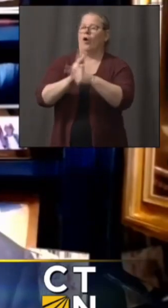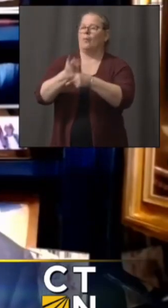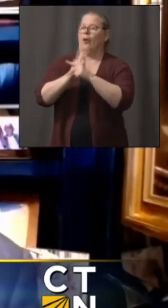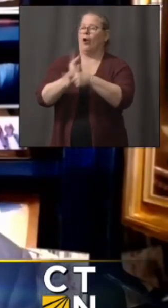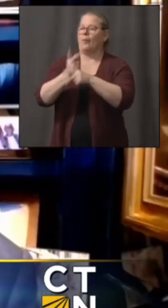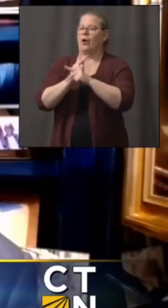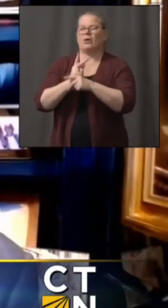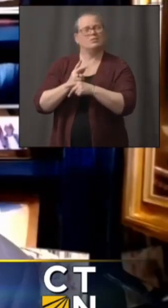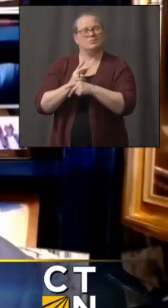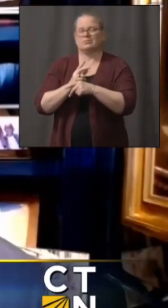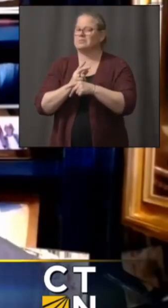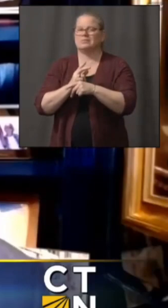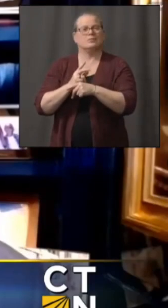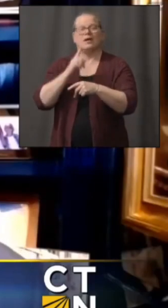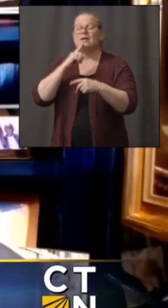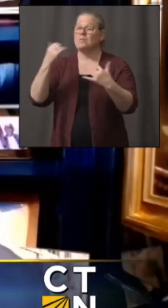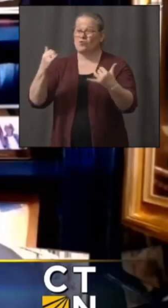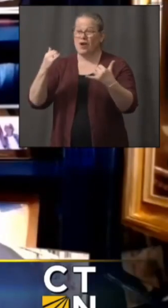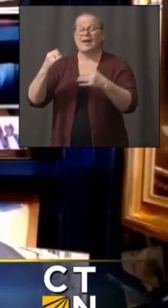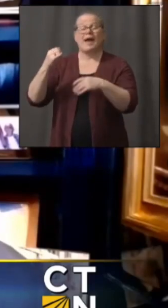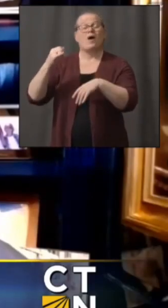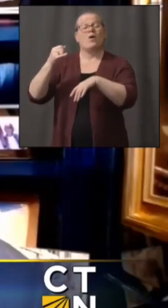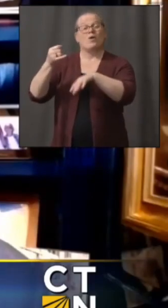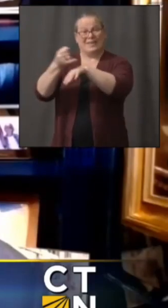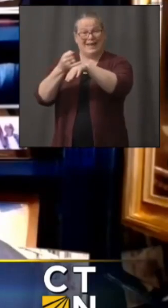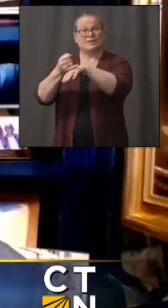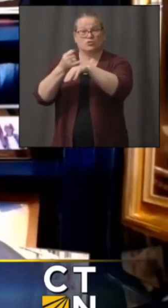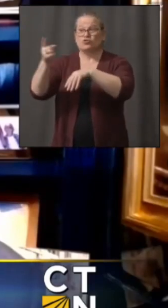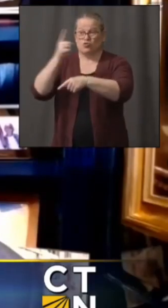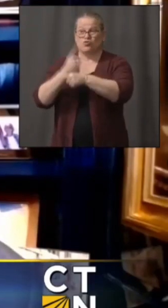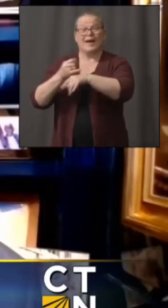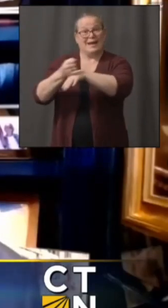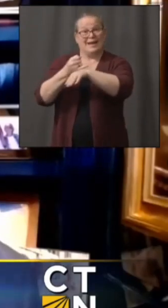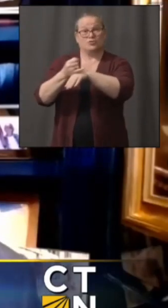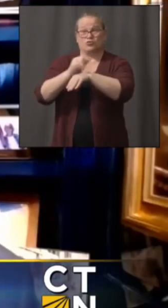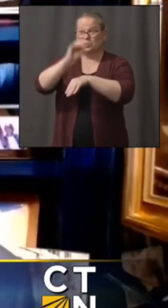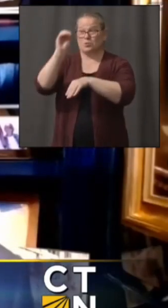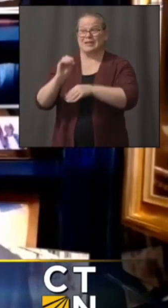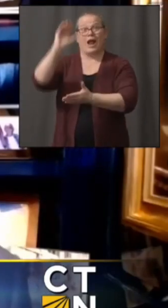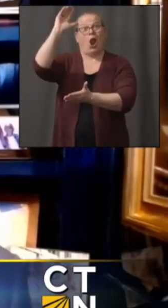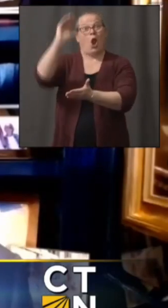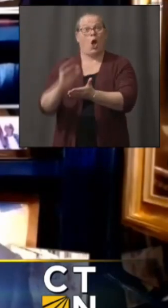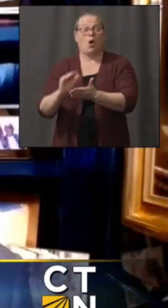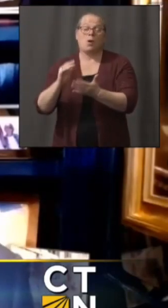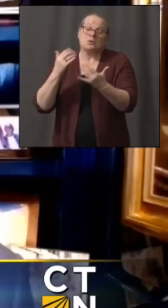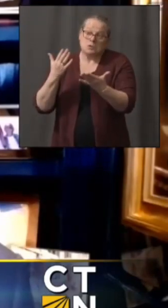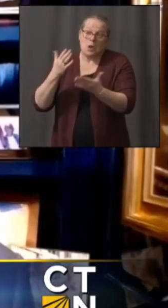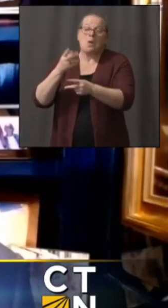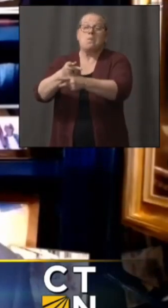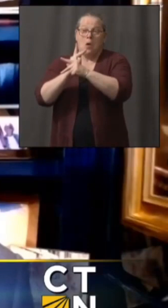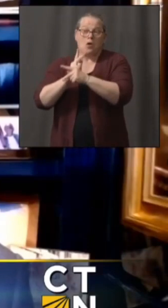is the time to be making long-term investments. So borrowing will be part of our strategy, yes.